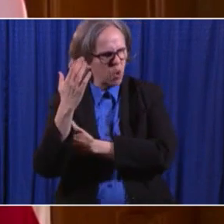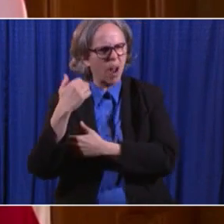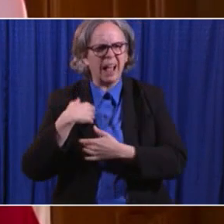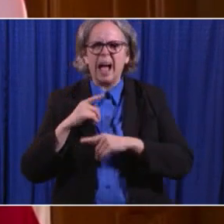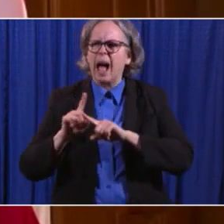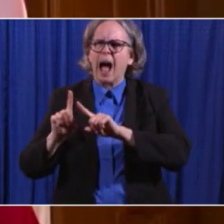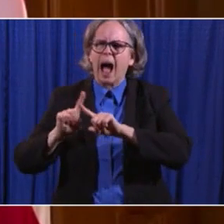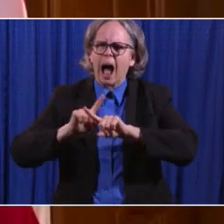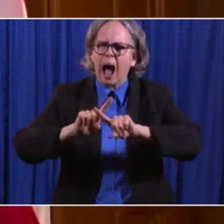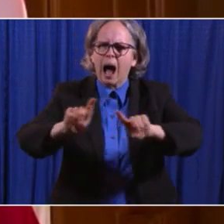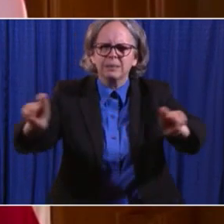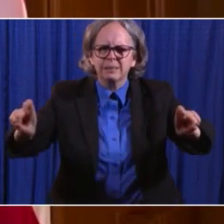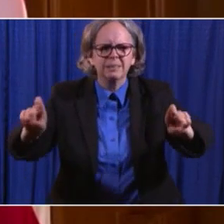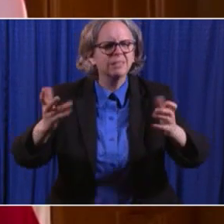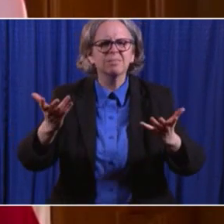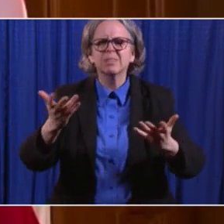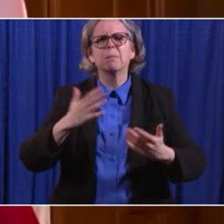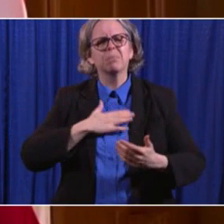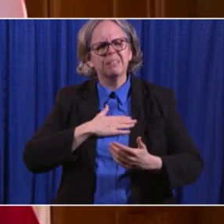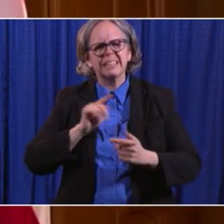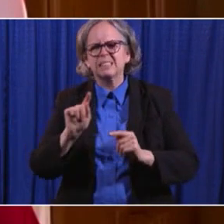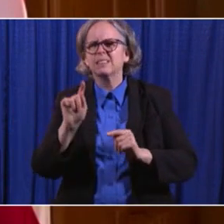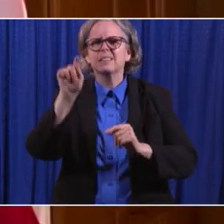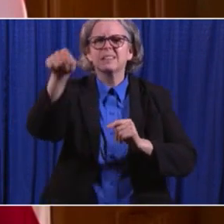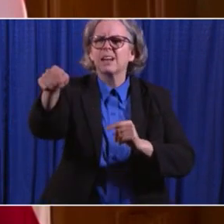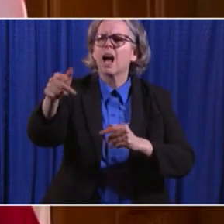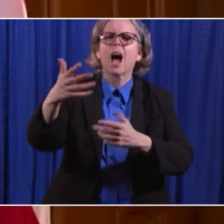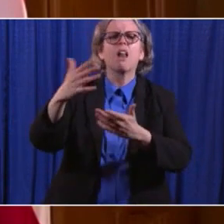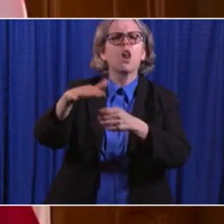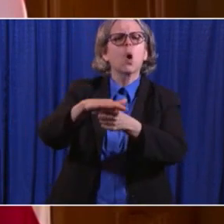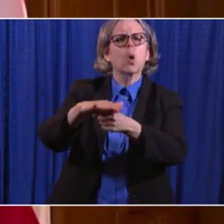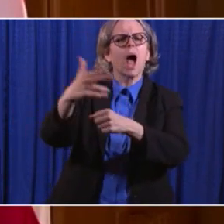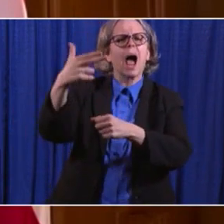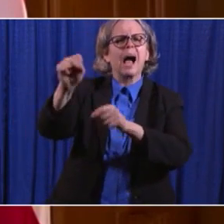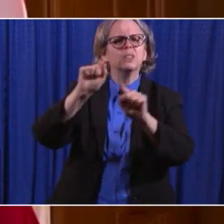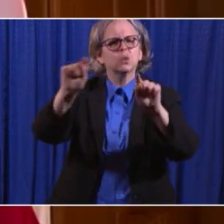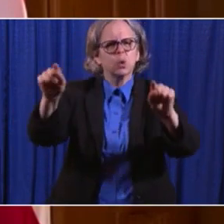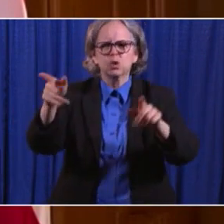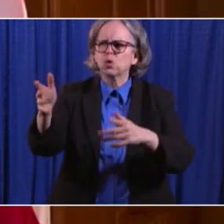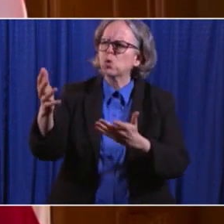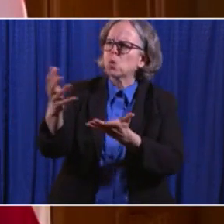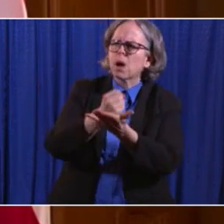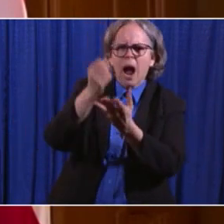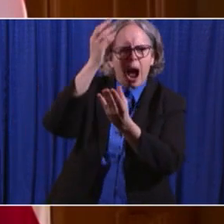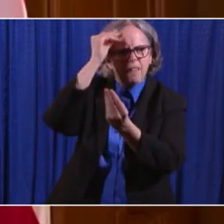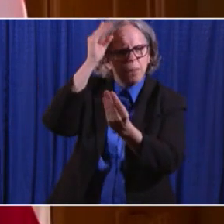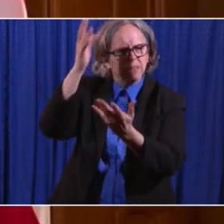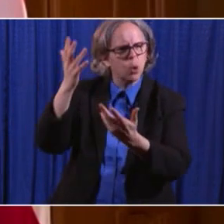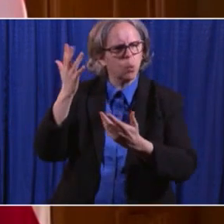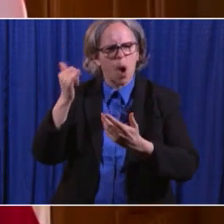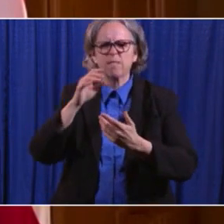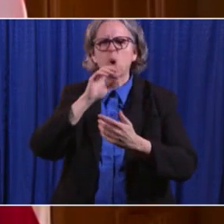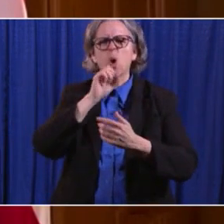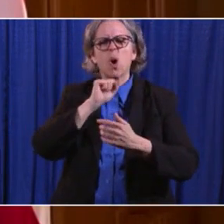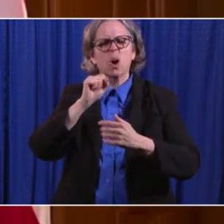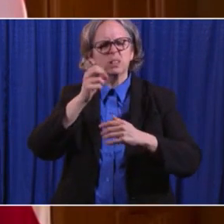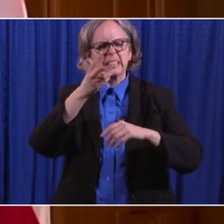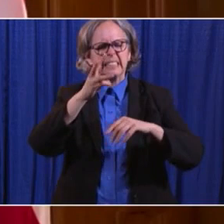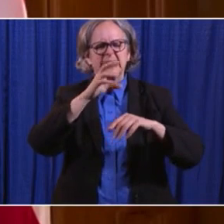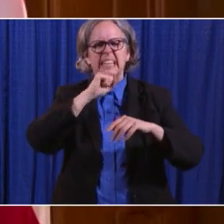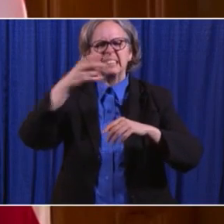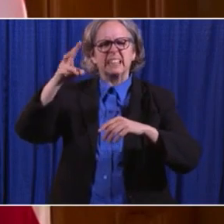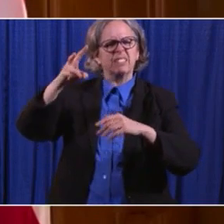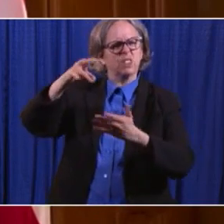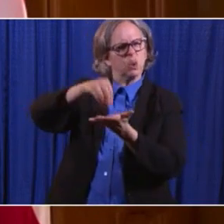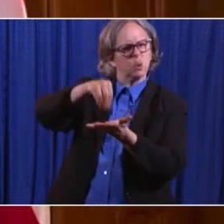the vaccination of 16-year-olds, 17-year-olds, and 18-year-olds who are in high school. And we